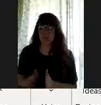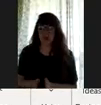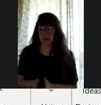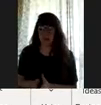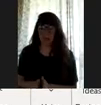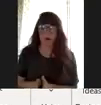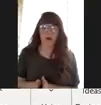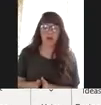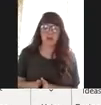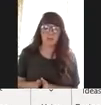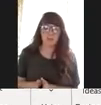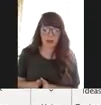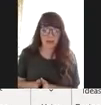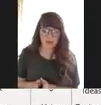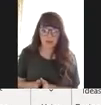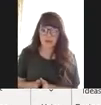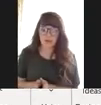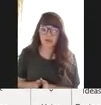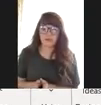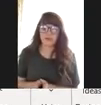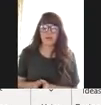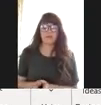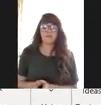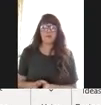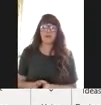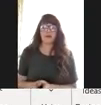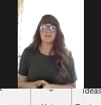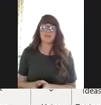just talking about one column and why it could or could not go there.